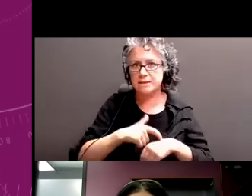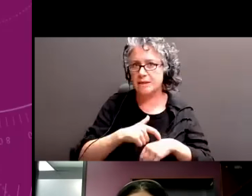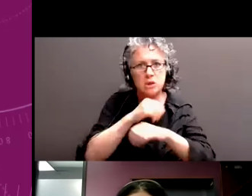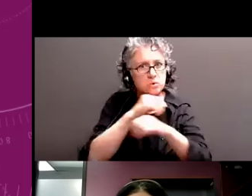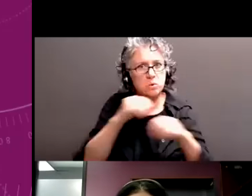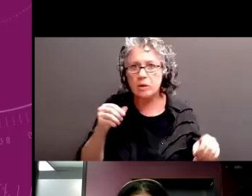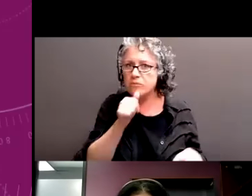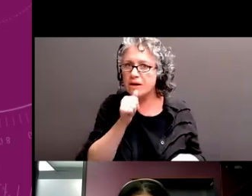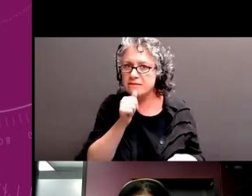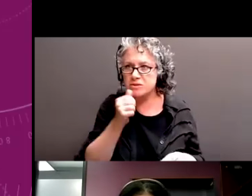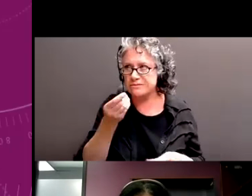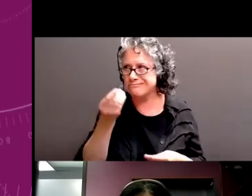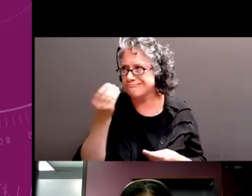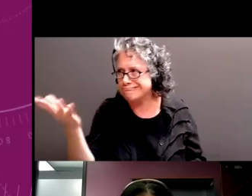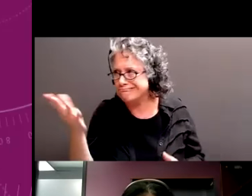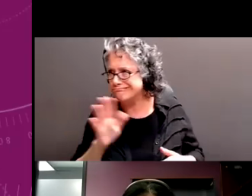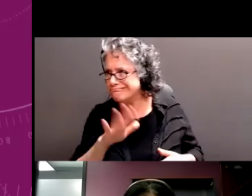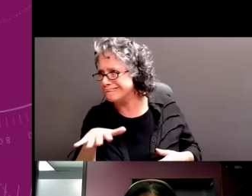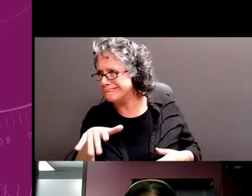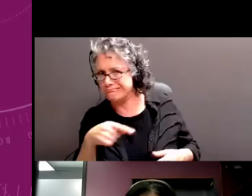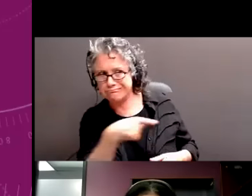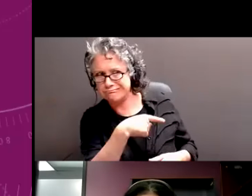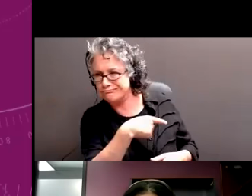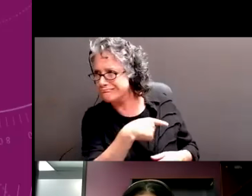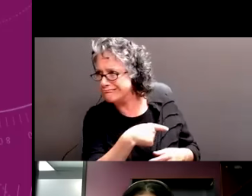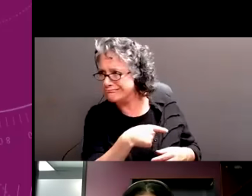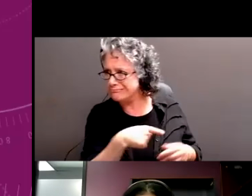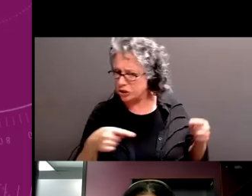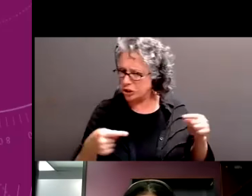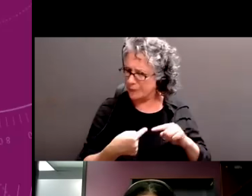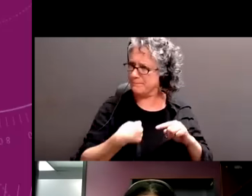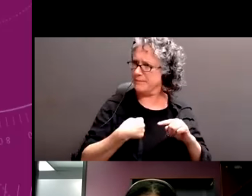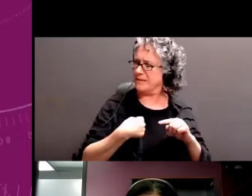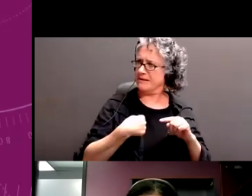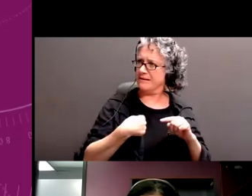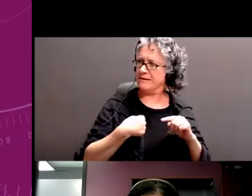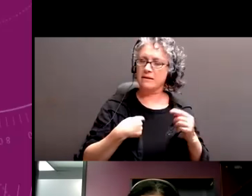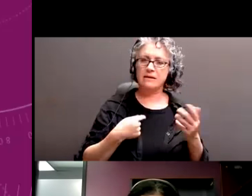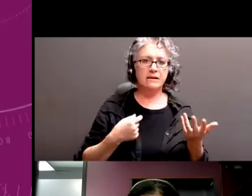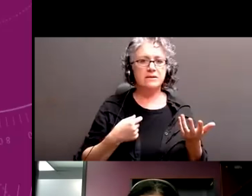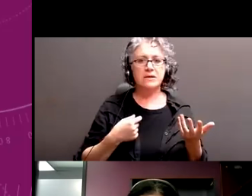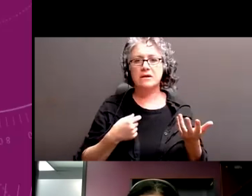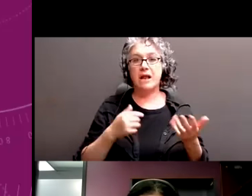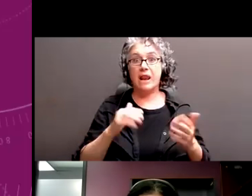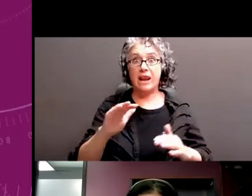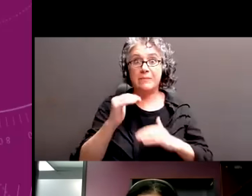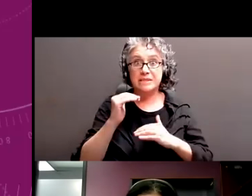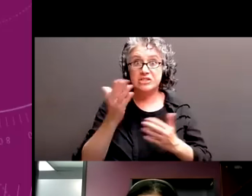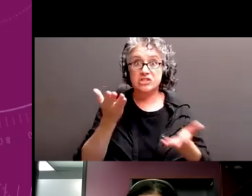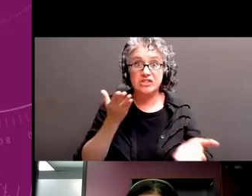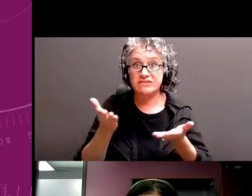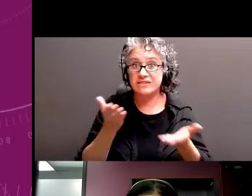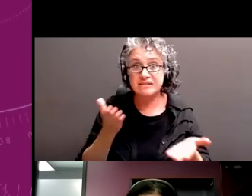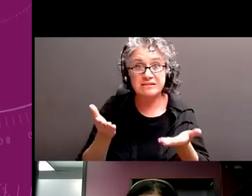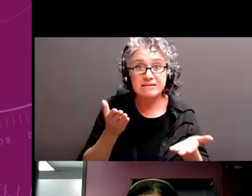tell them about the abuse. And so the reduction in some of the services, you know, they may have some, you